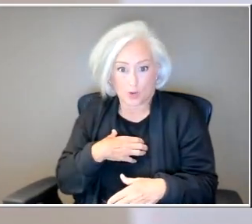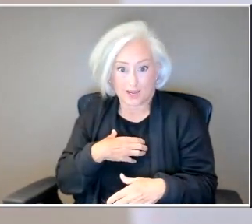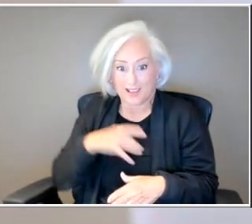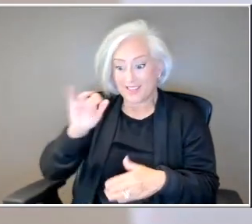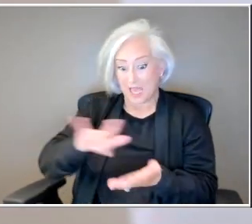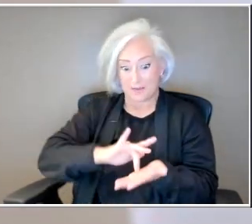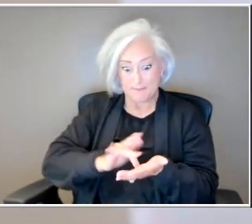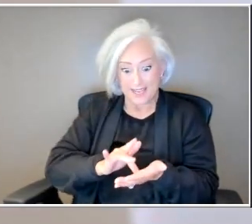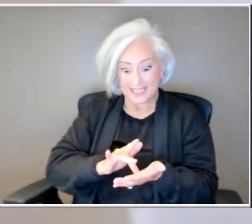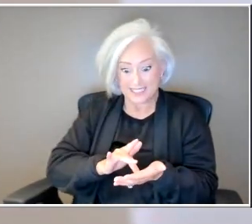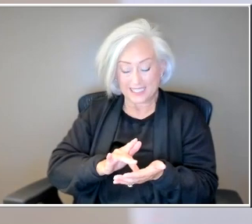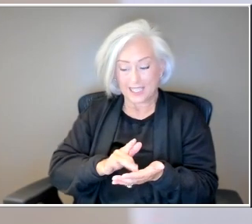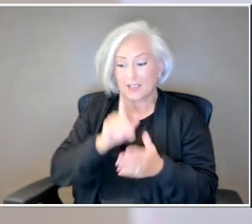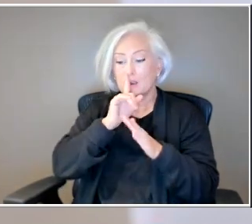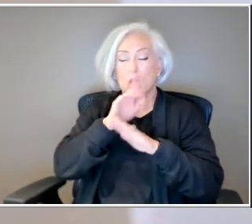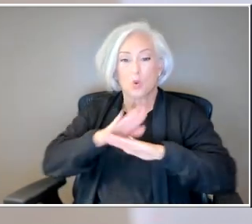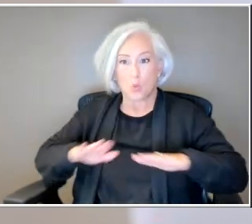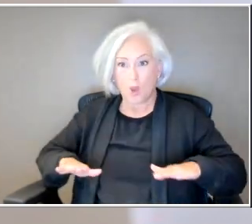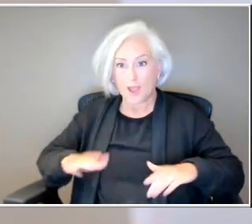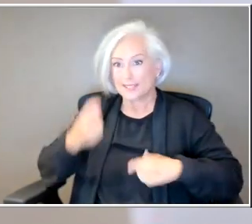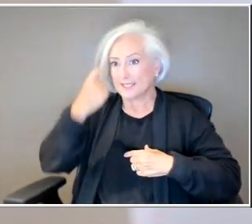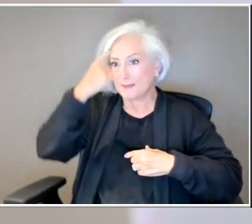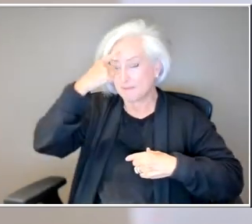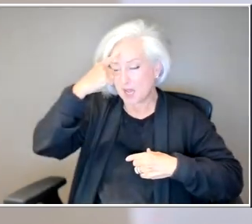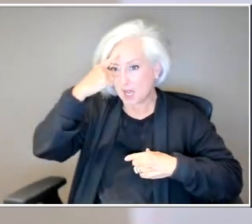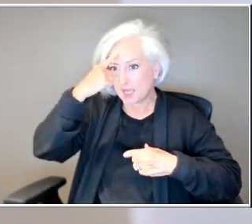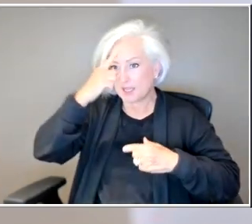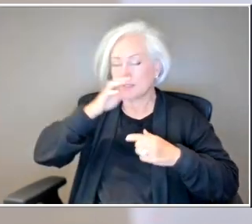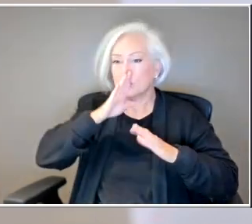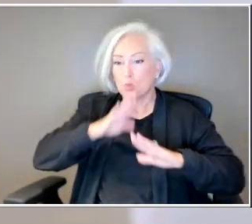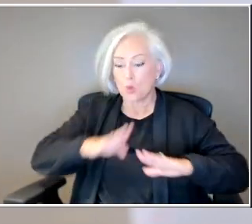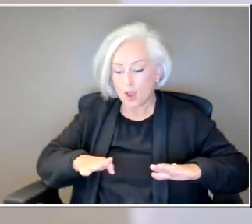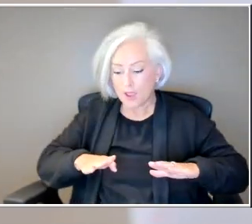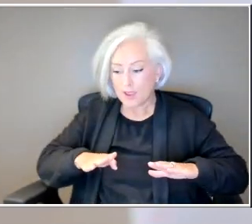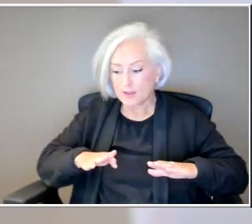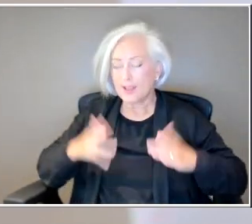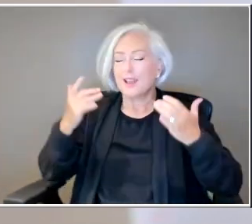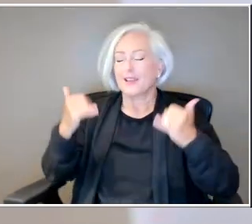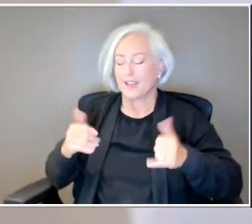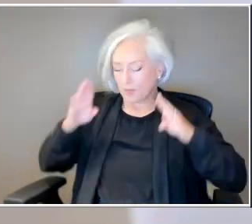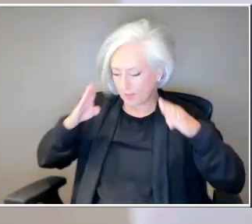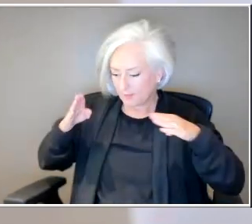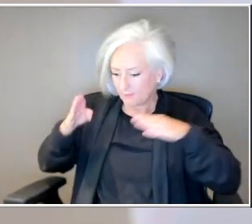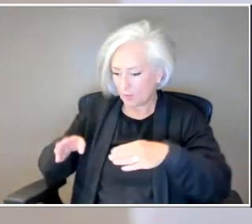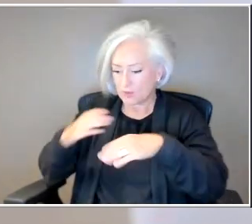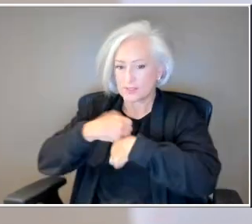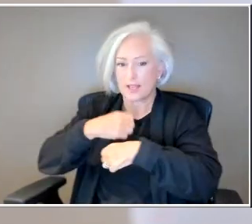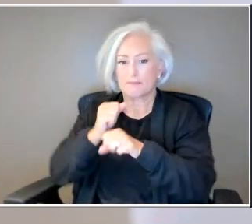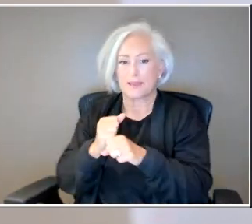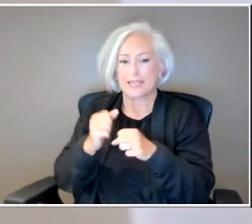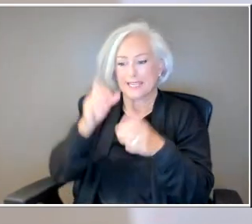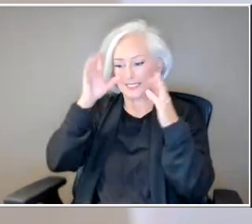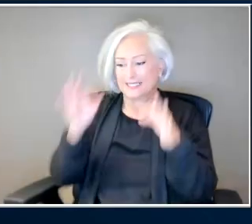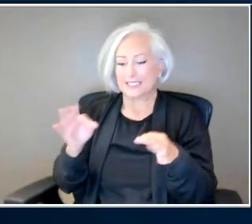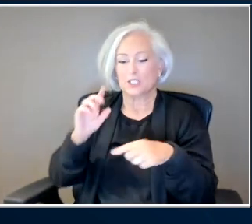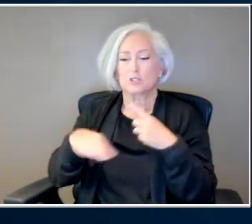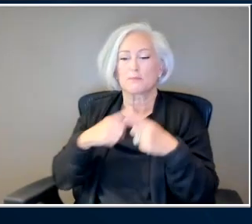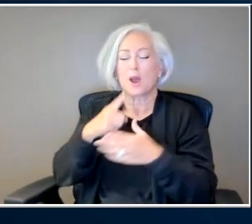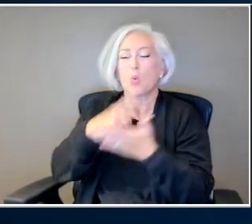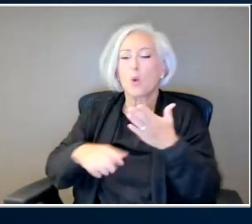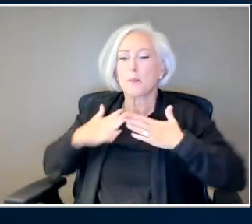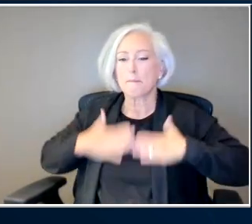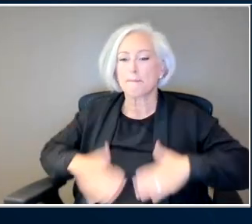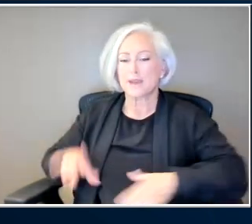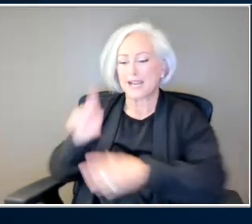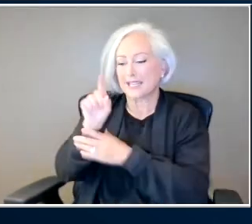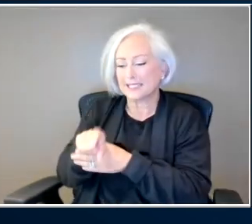finally listen to their body and make decisions that are more attuned to what their body actually needs. So you found that